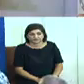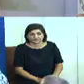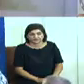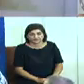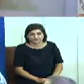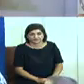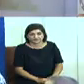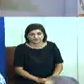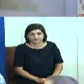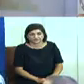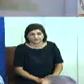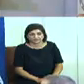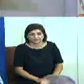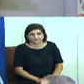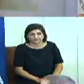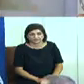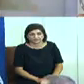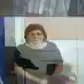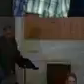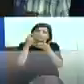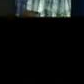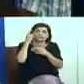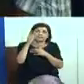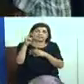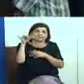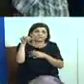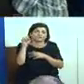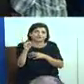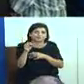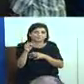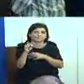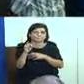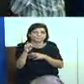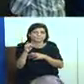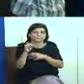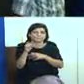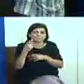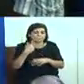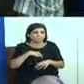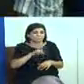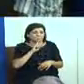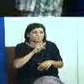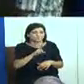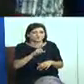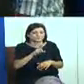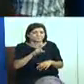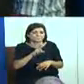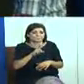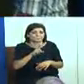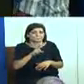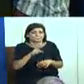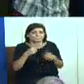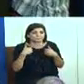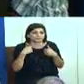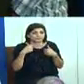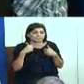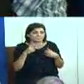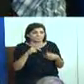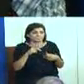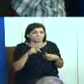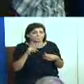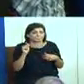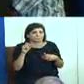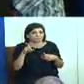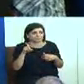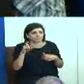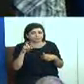We thank you. We thank you for your yes. We are about to have Reverend Alex